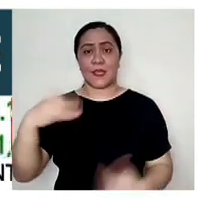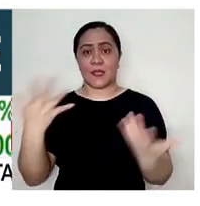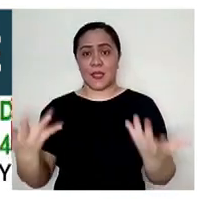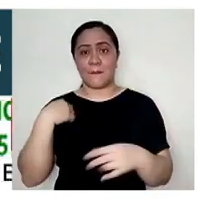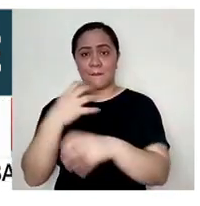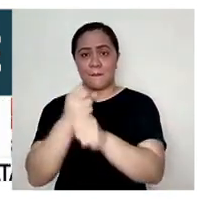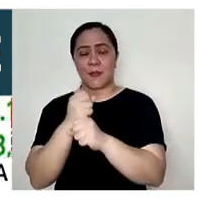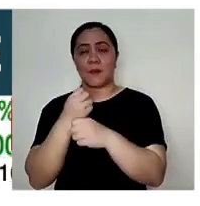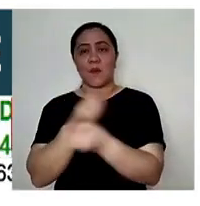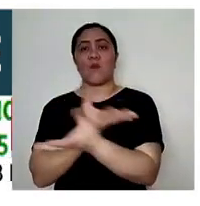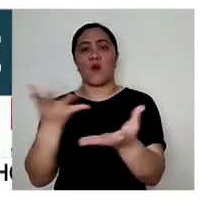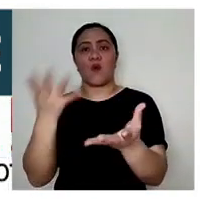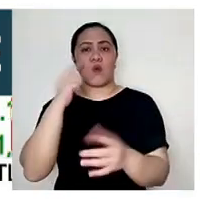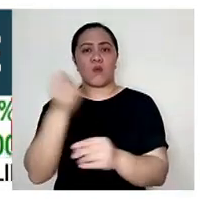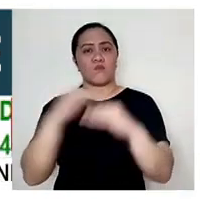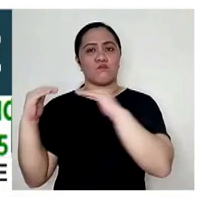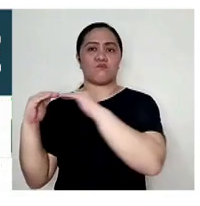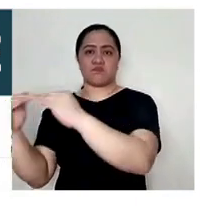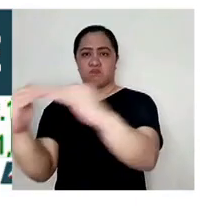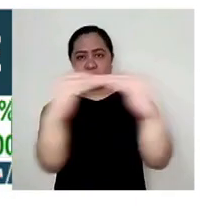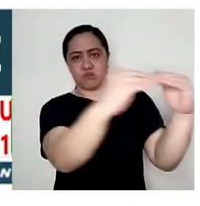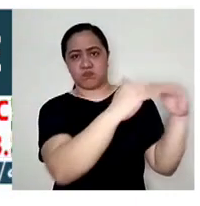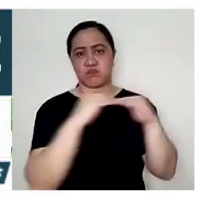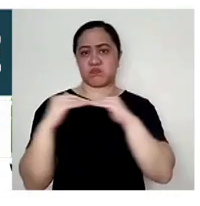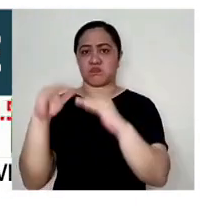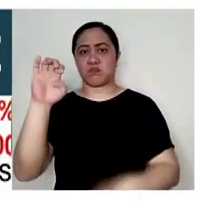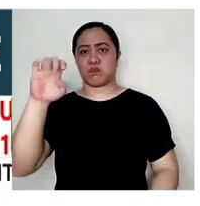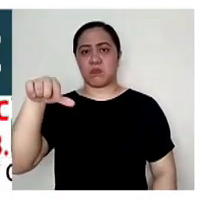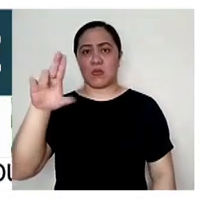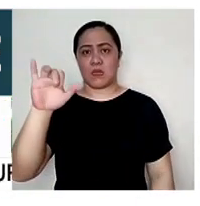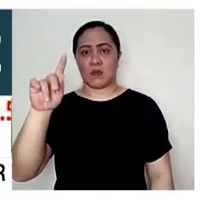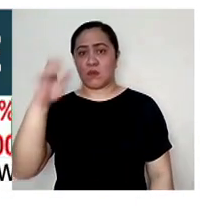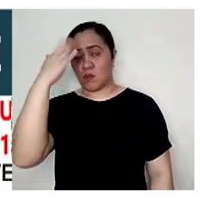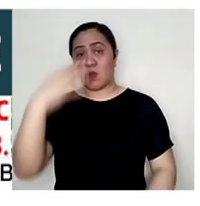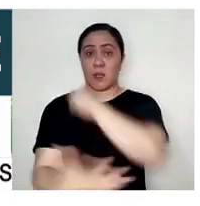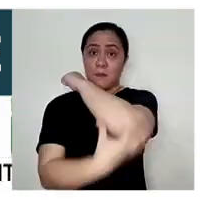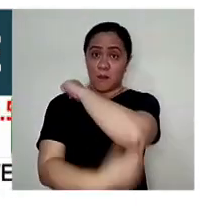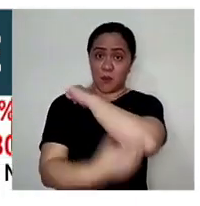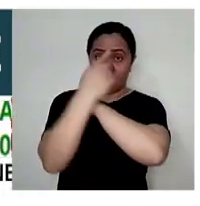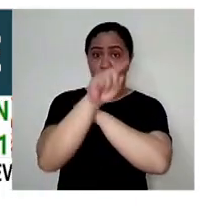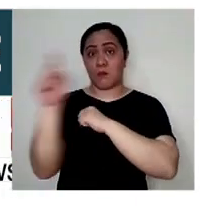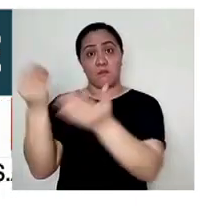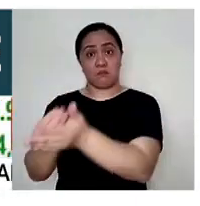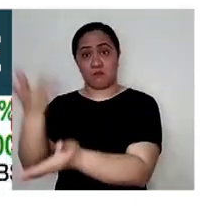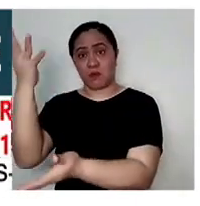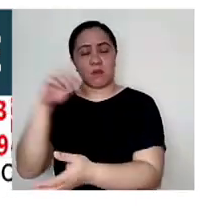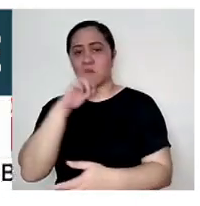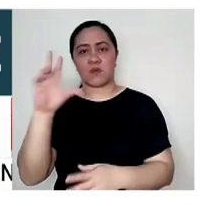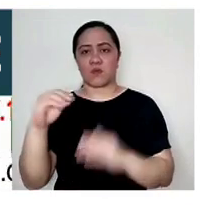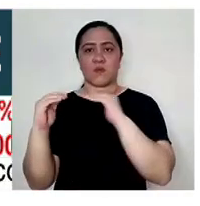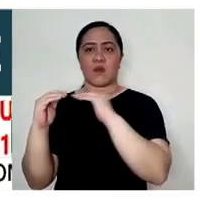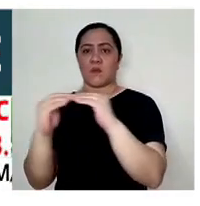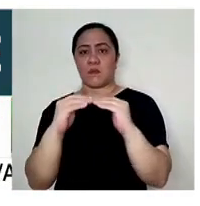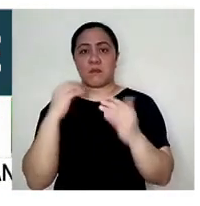distributed evenly. That's what they say, equity. Not because you're poor or not because you're rich, you're gonna get it because you have the money to pay for